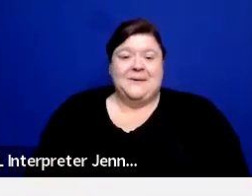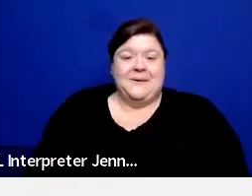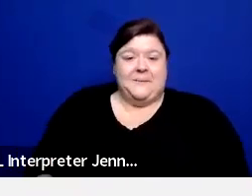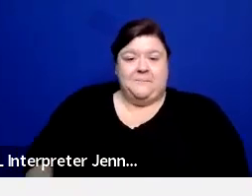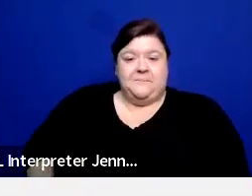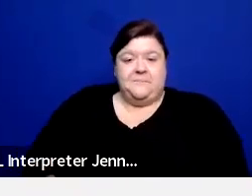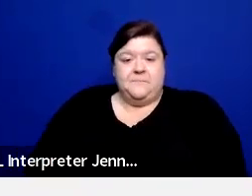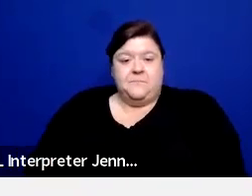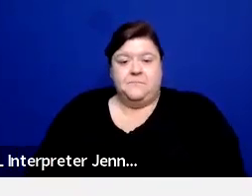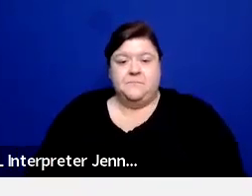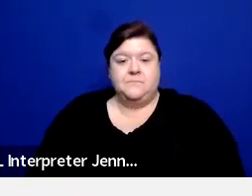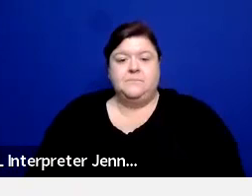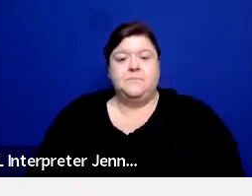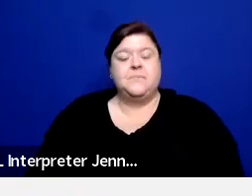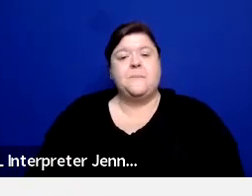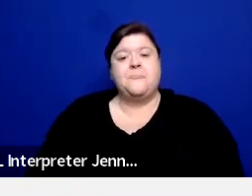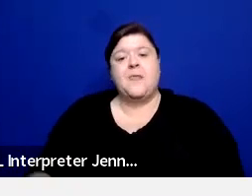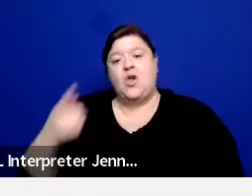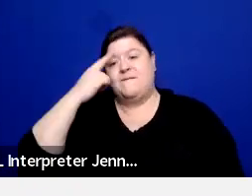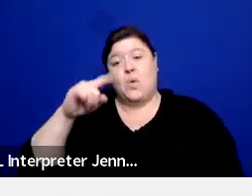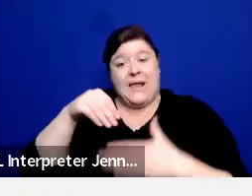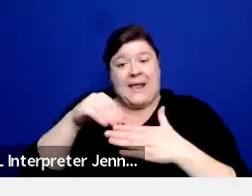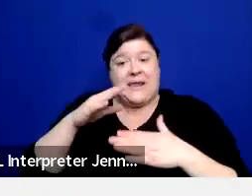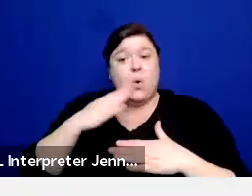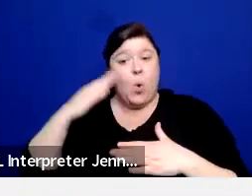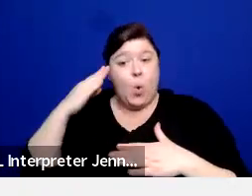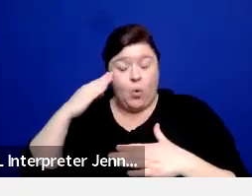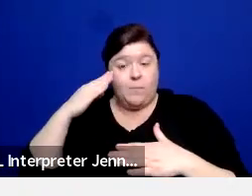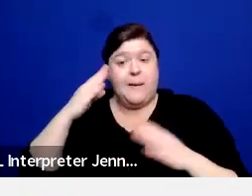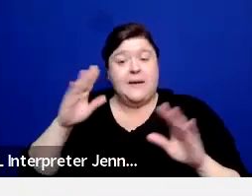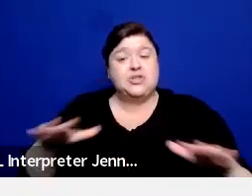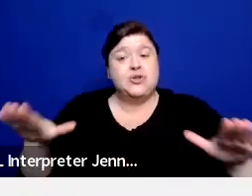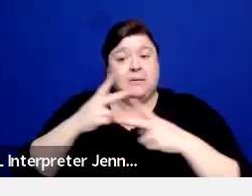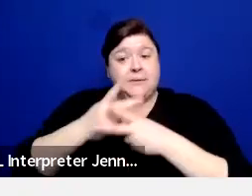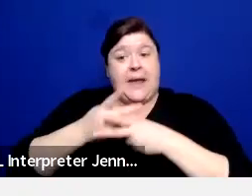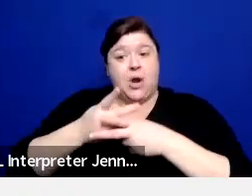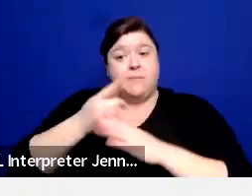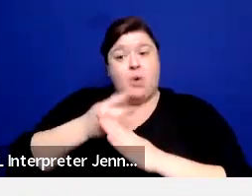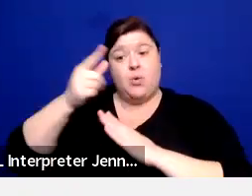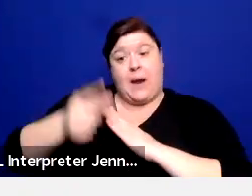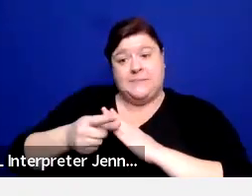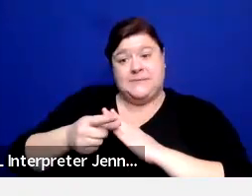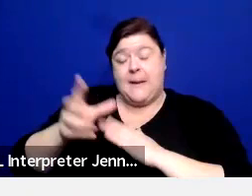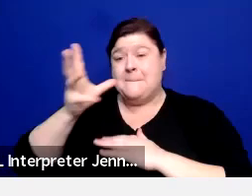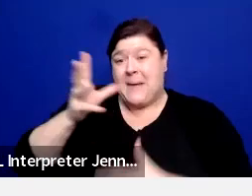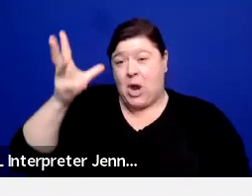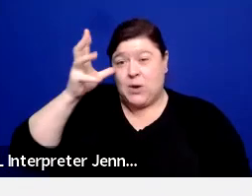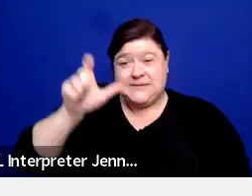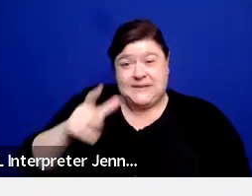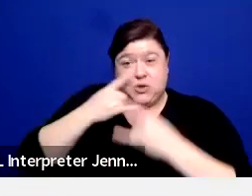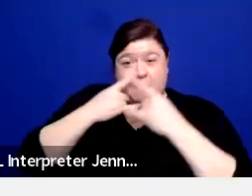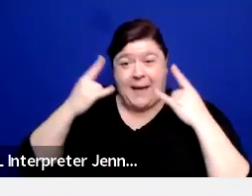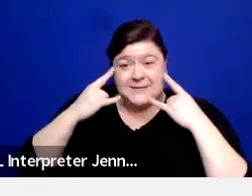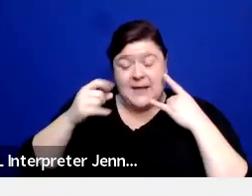Okay. So for in-home childcare programs, do parents still need to mask at drop off and pick